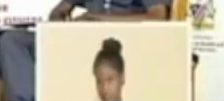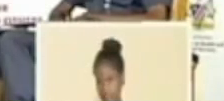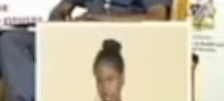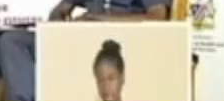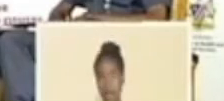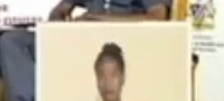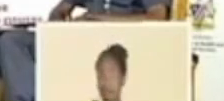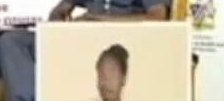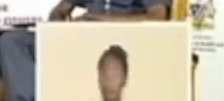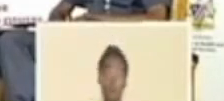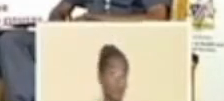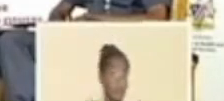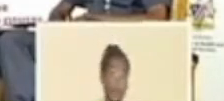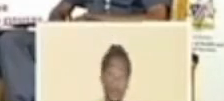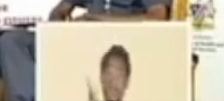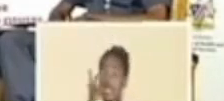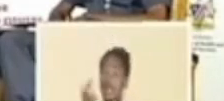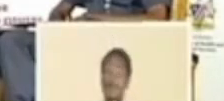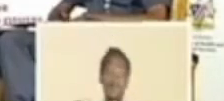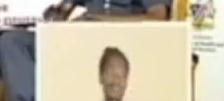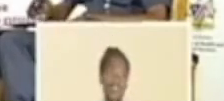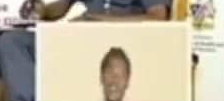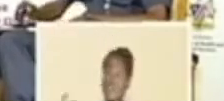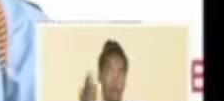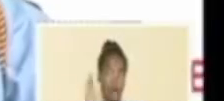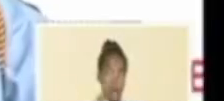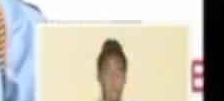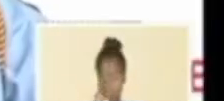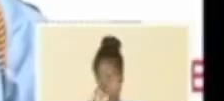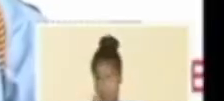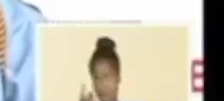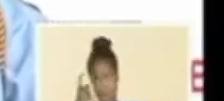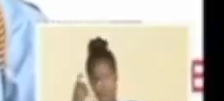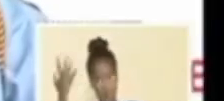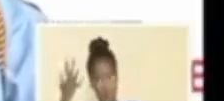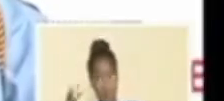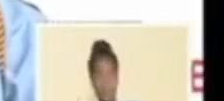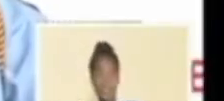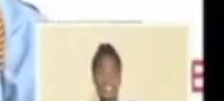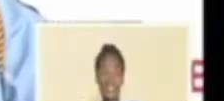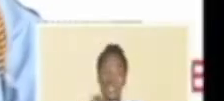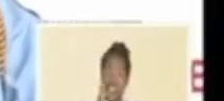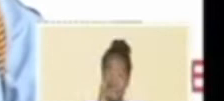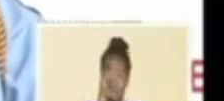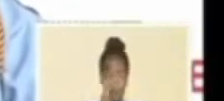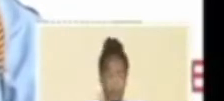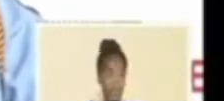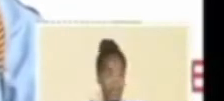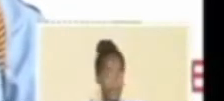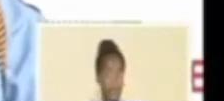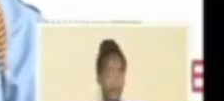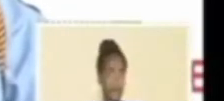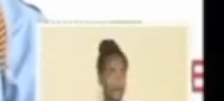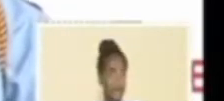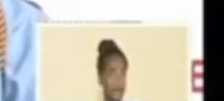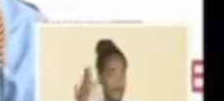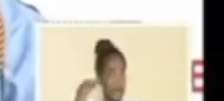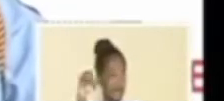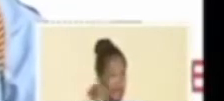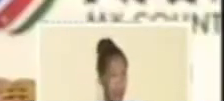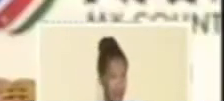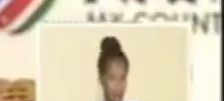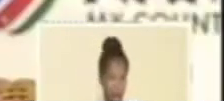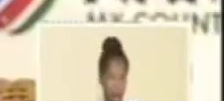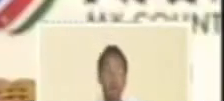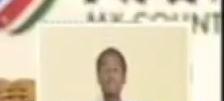that should be a concern to everybody. If we continue, behaving the way we behaved this weekend, then we must brace